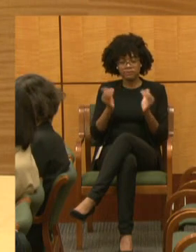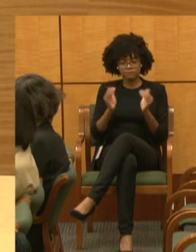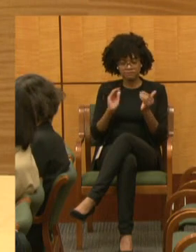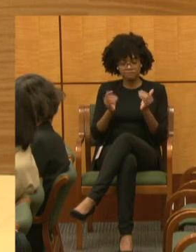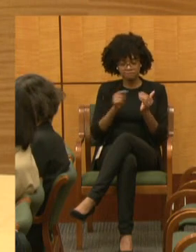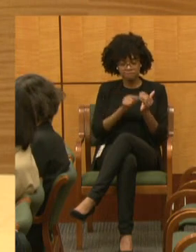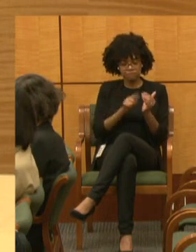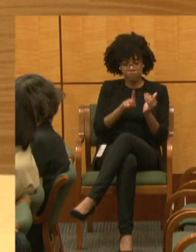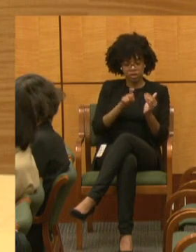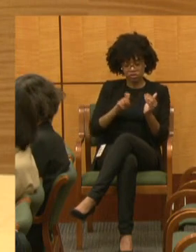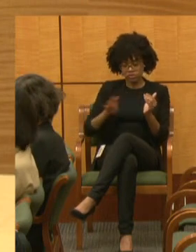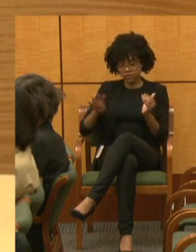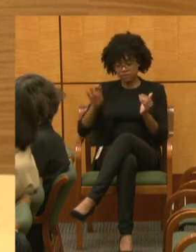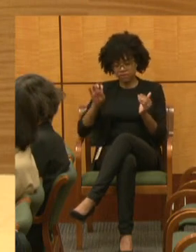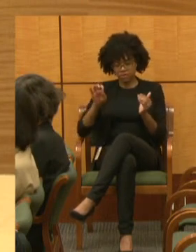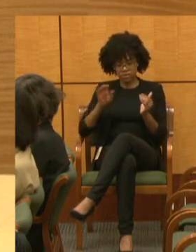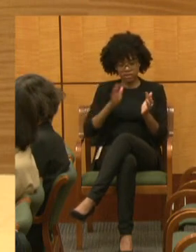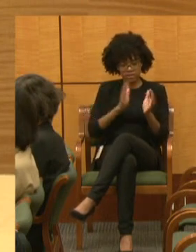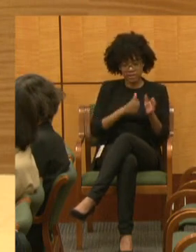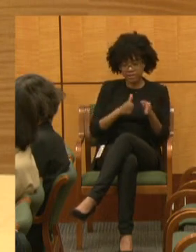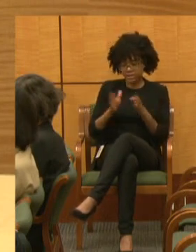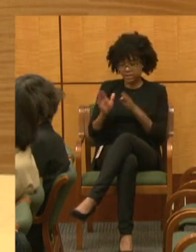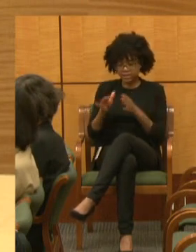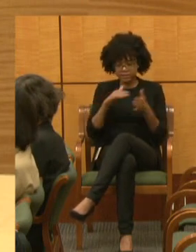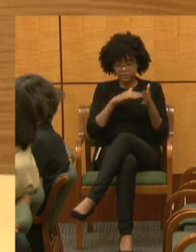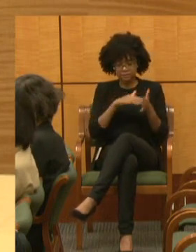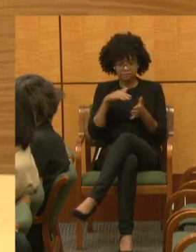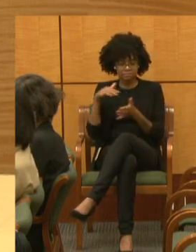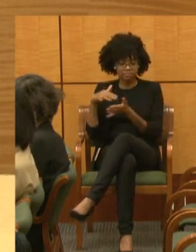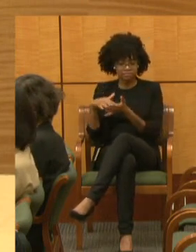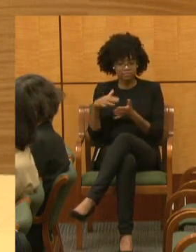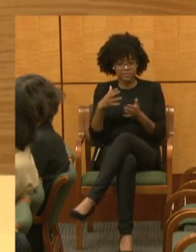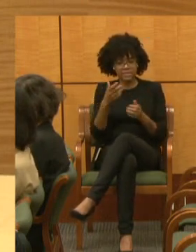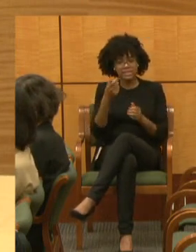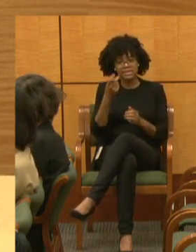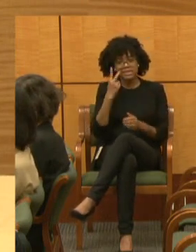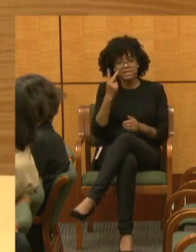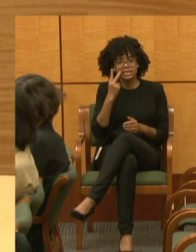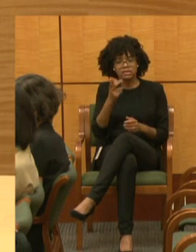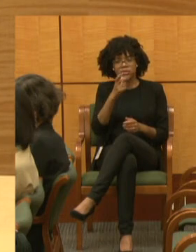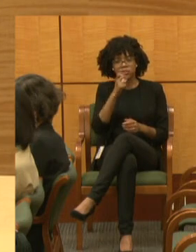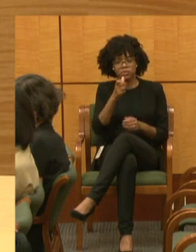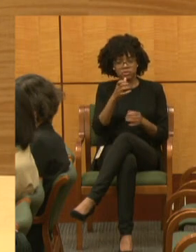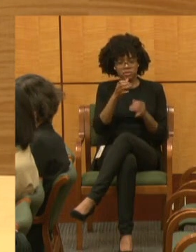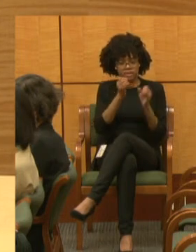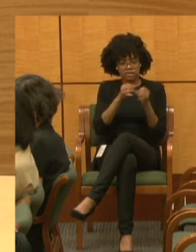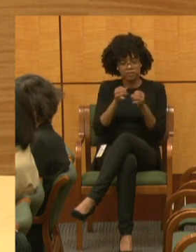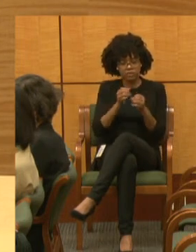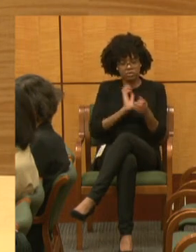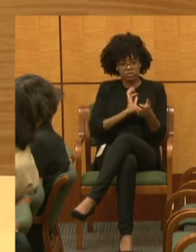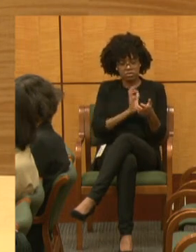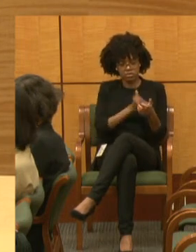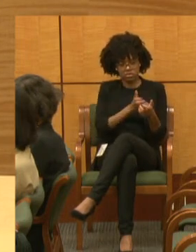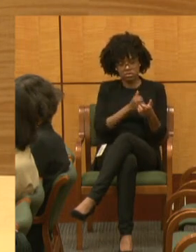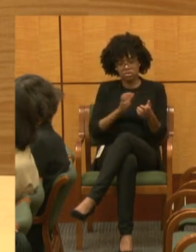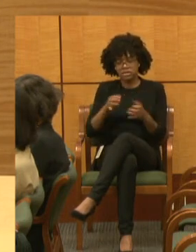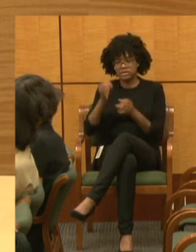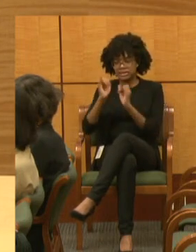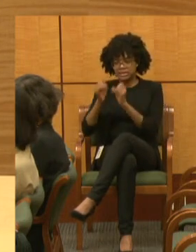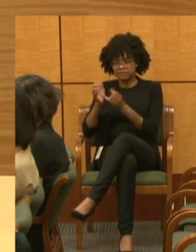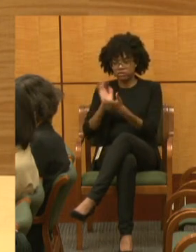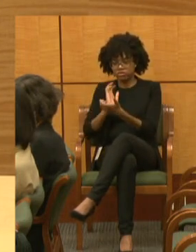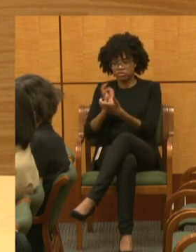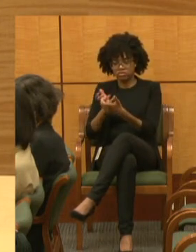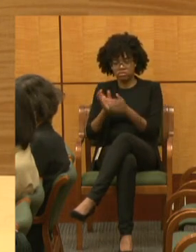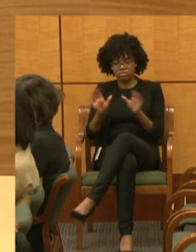for that study for individual doses that fall in between that bracket. It's commonly utilized in industry